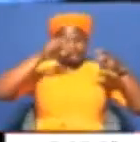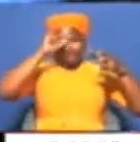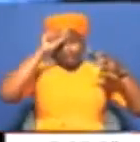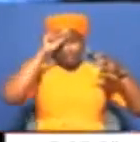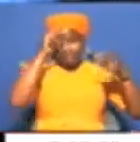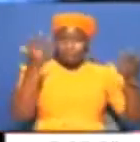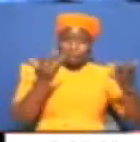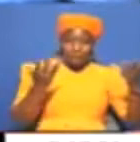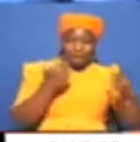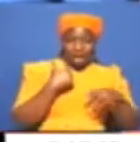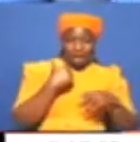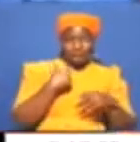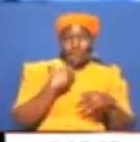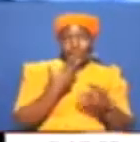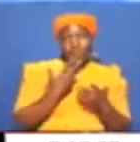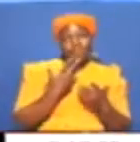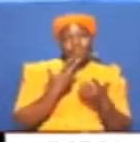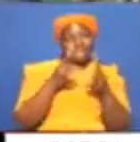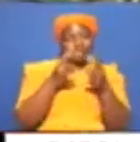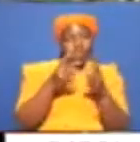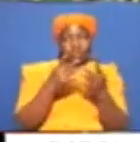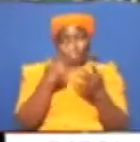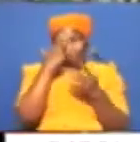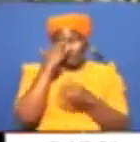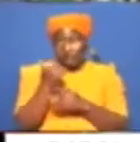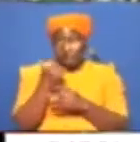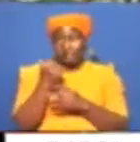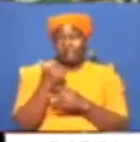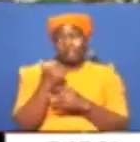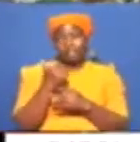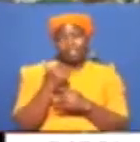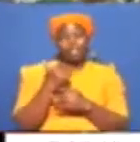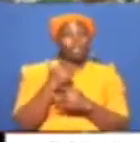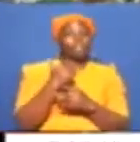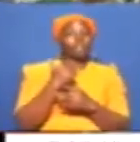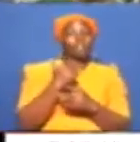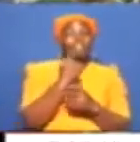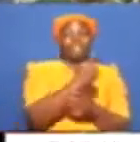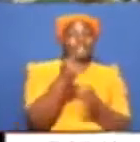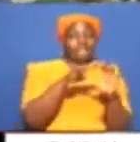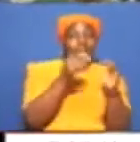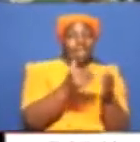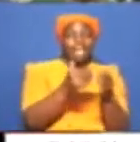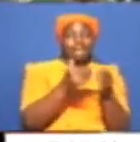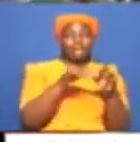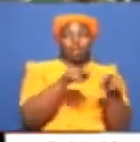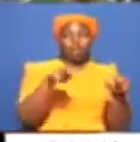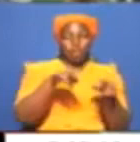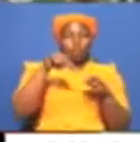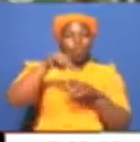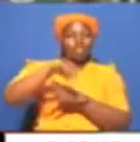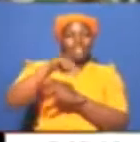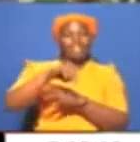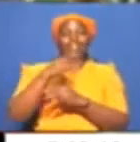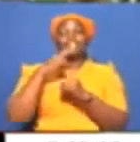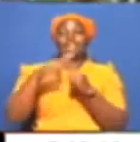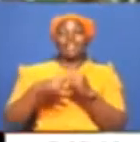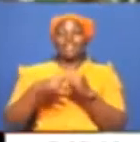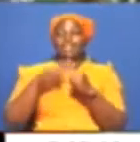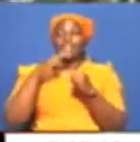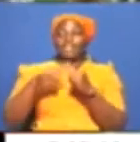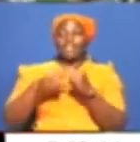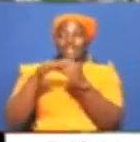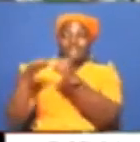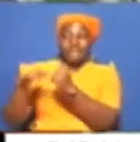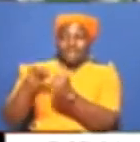extraneous factor, because we quantified each classroom as 788,000 shillings and most of them are being done at